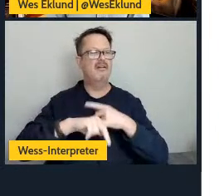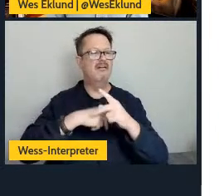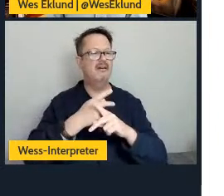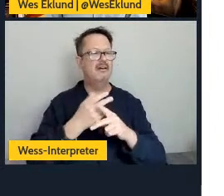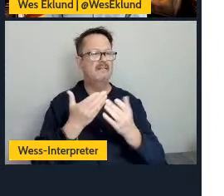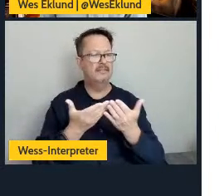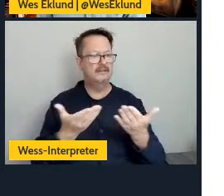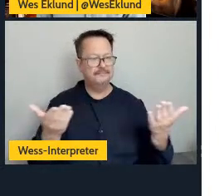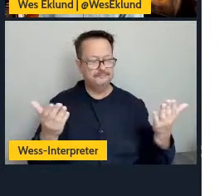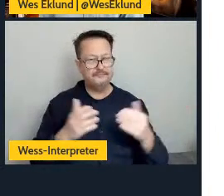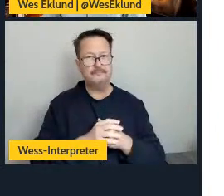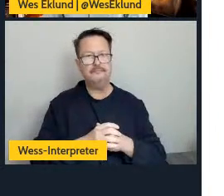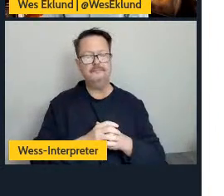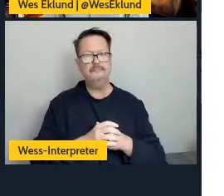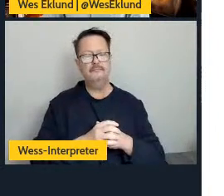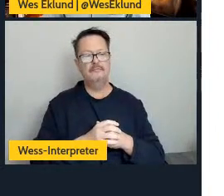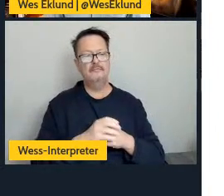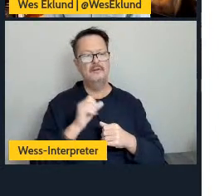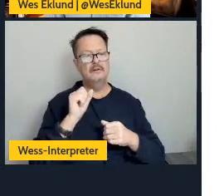So